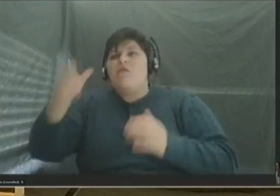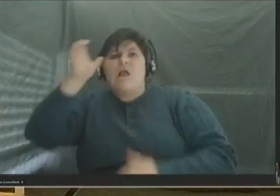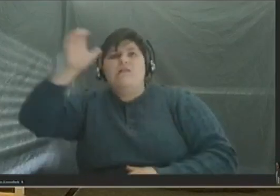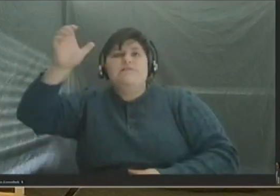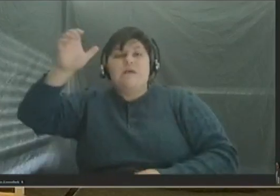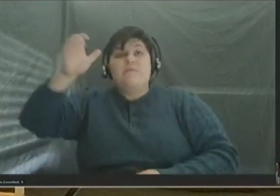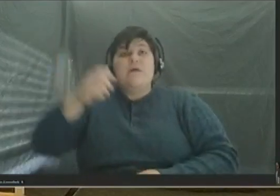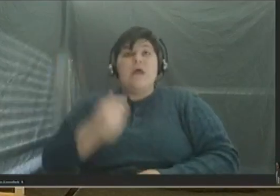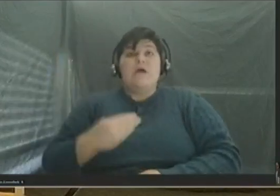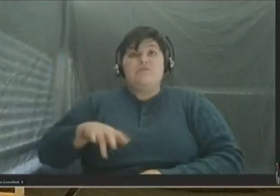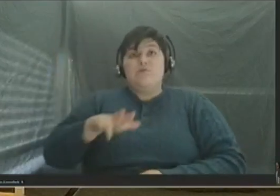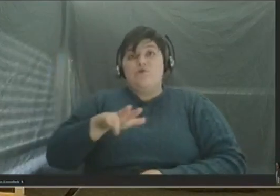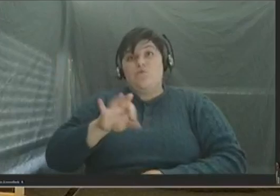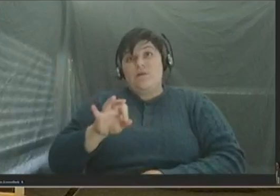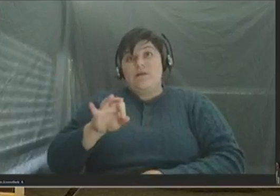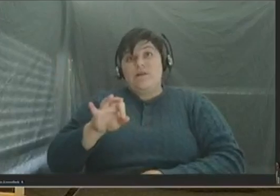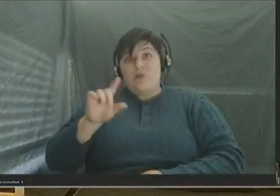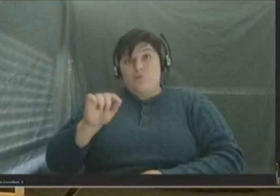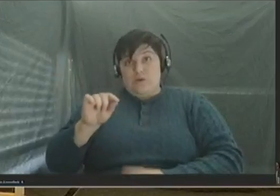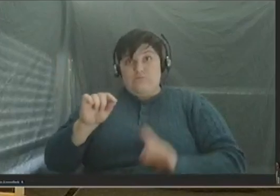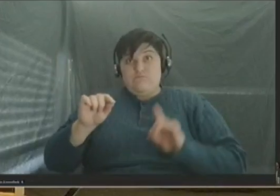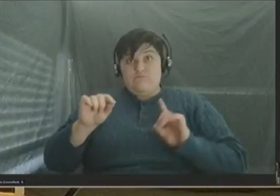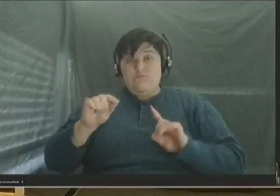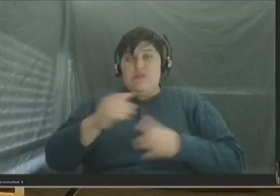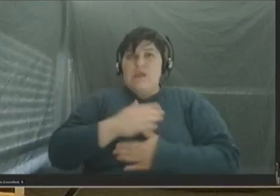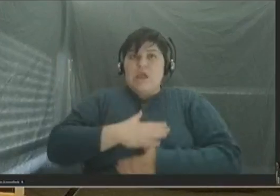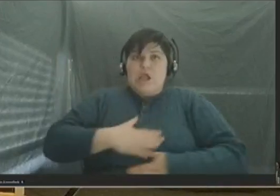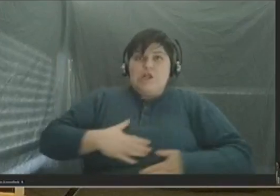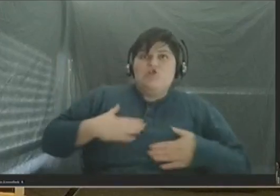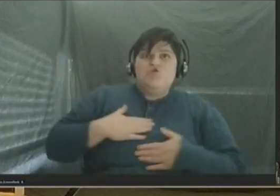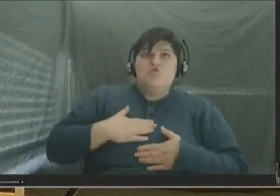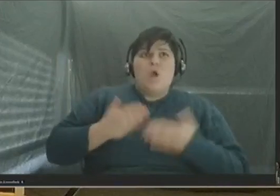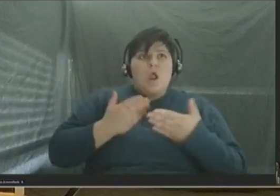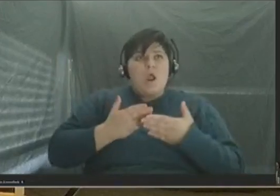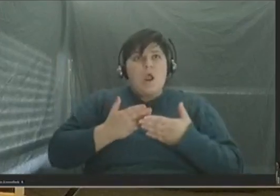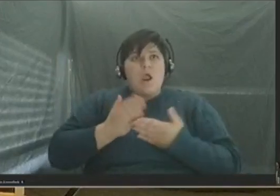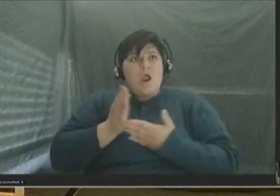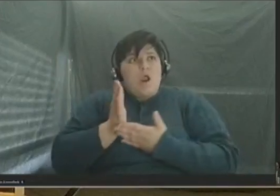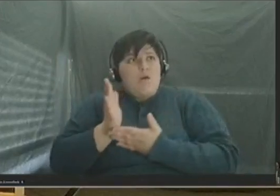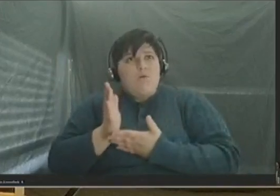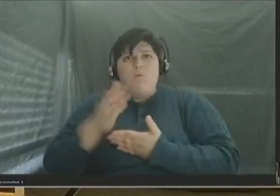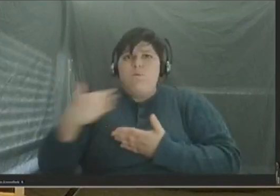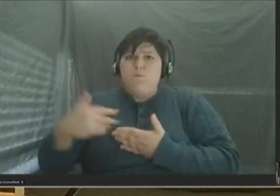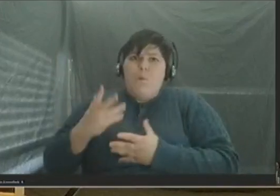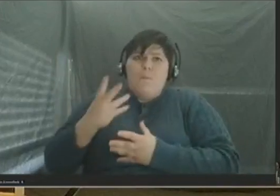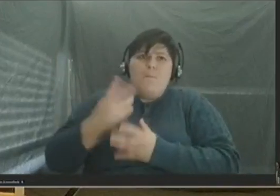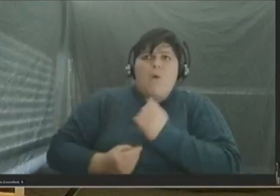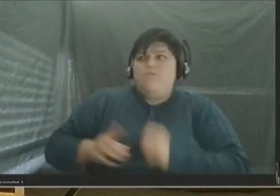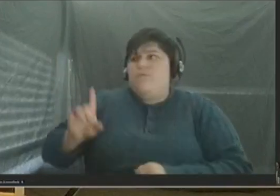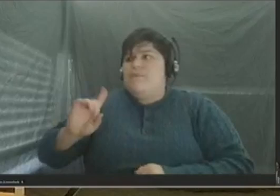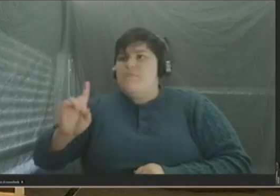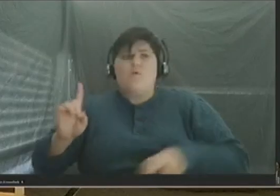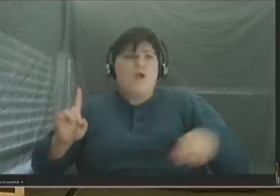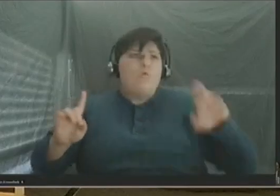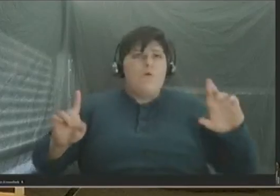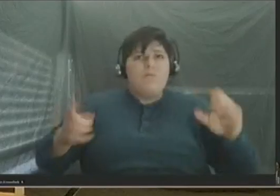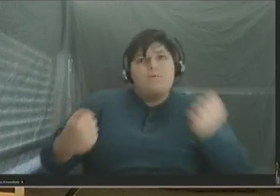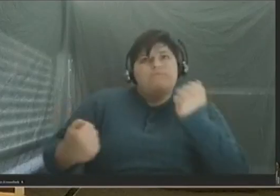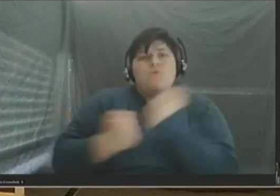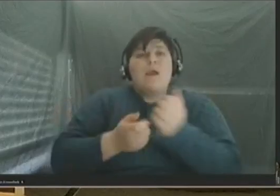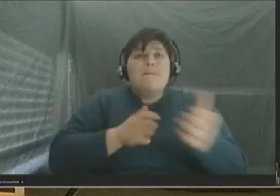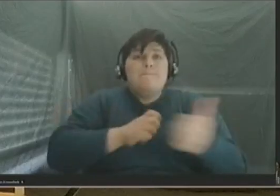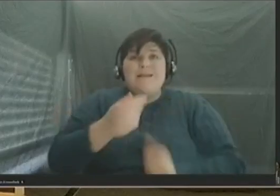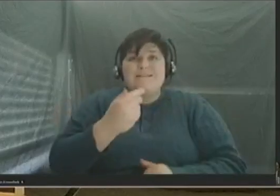Bill 3920 enjoyed broad bipartisan support. It passed the